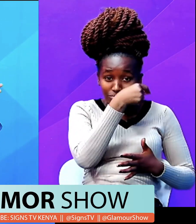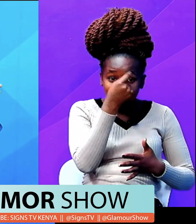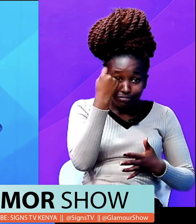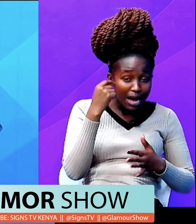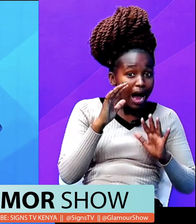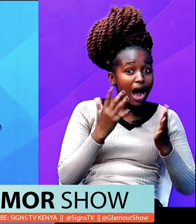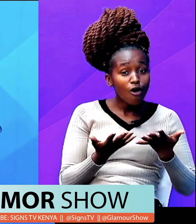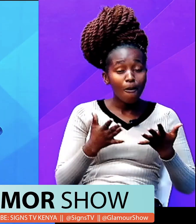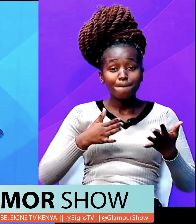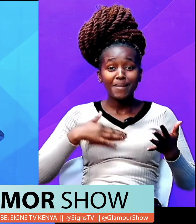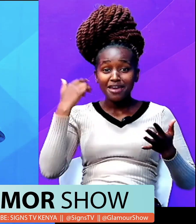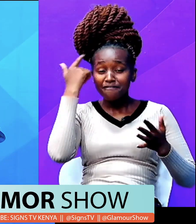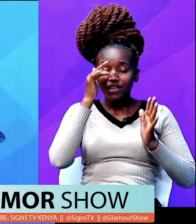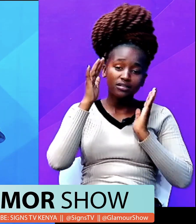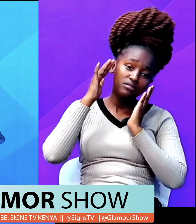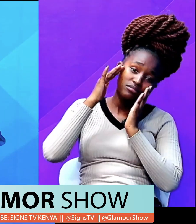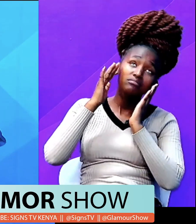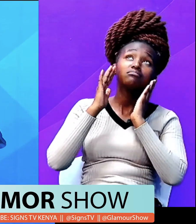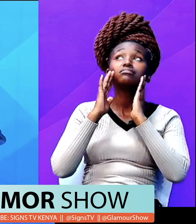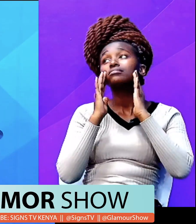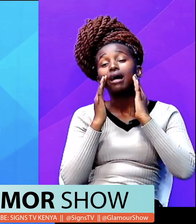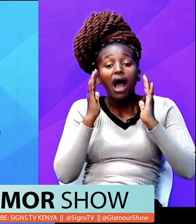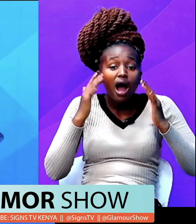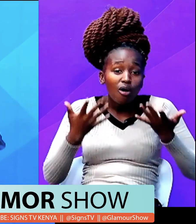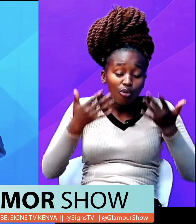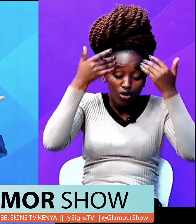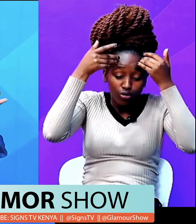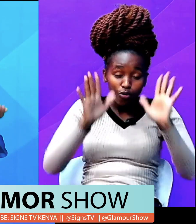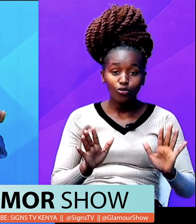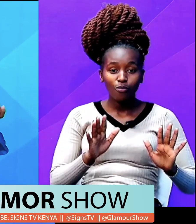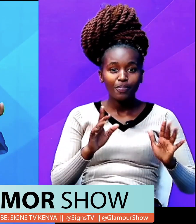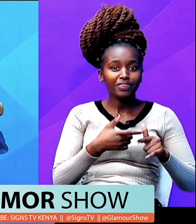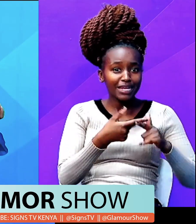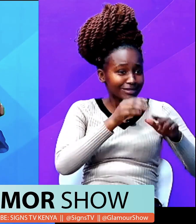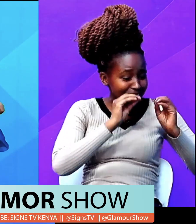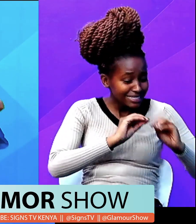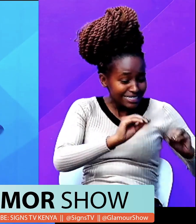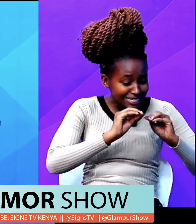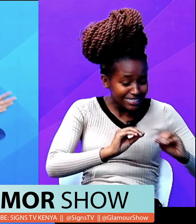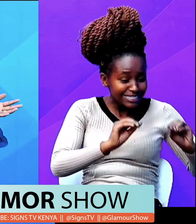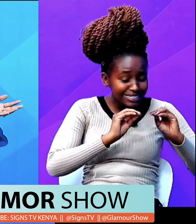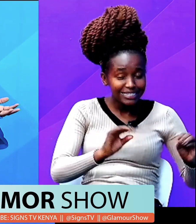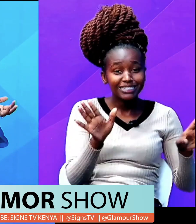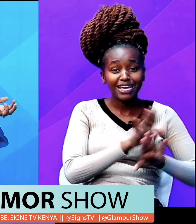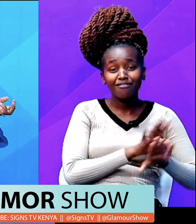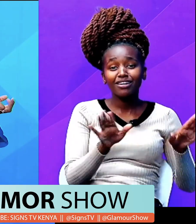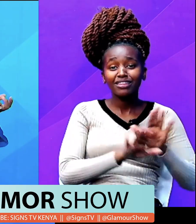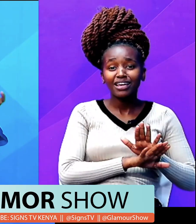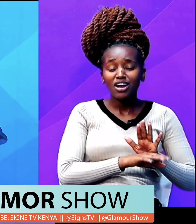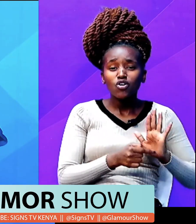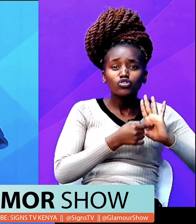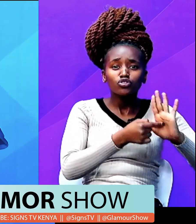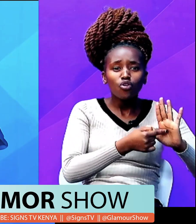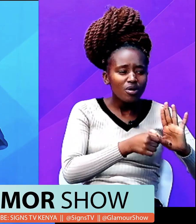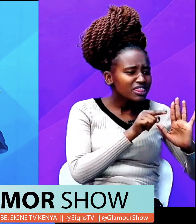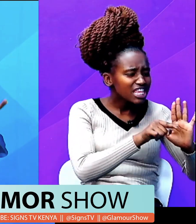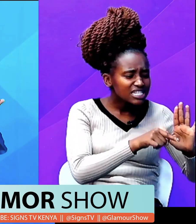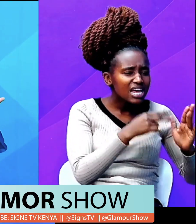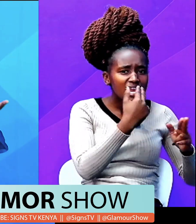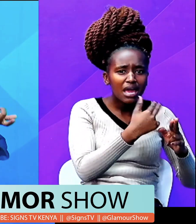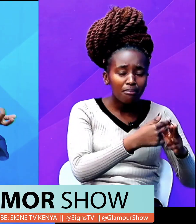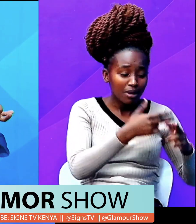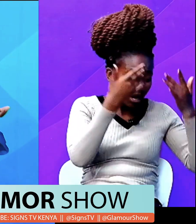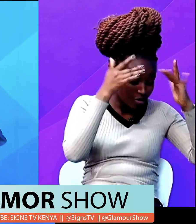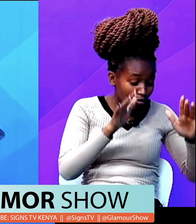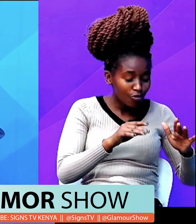my face, what, like they're not even familiar with the products. You cannot be compared to that. So it depends